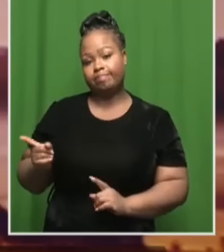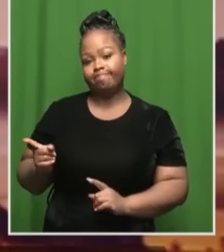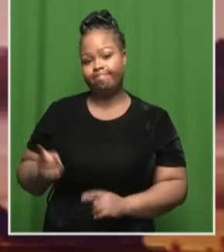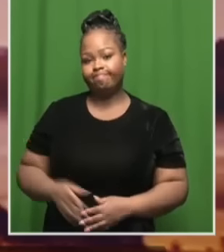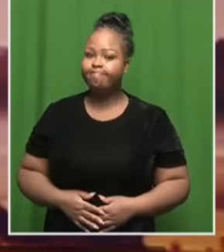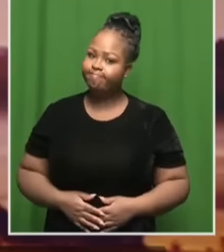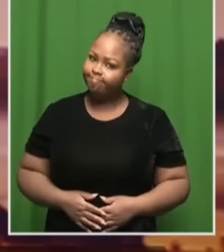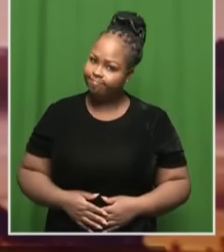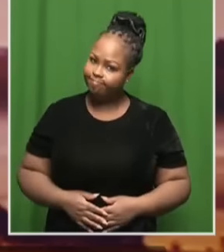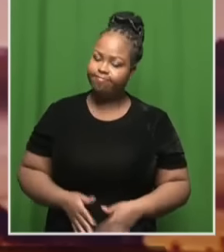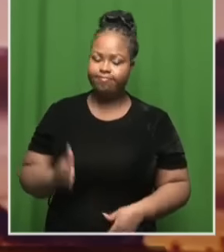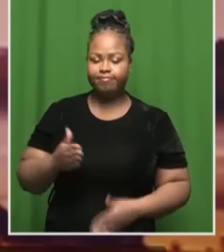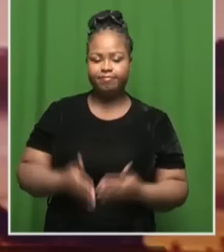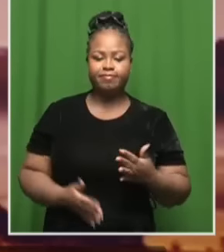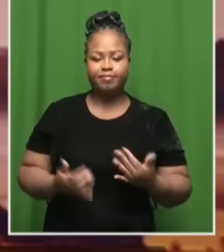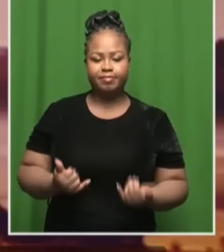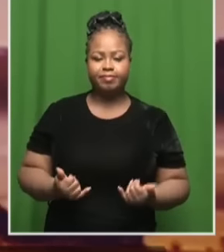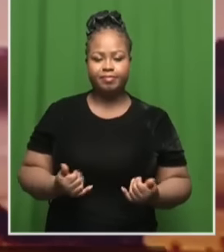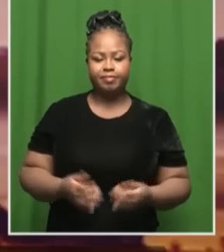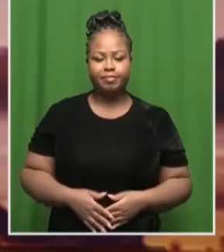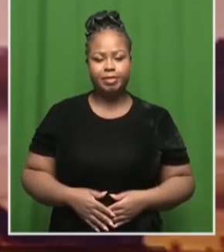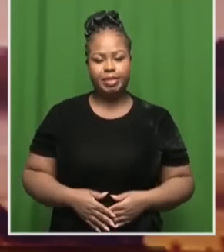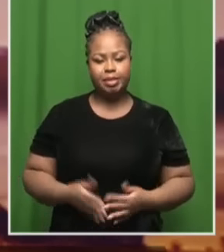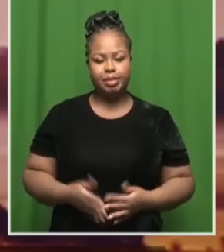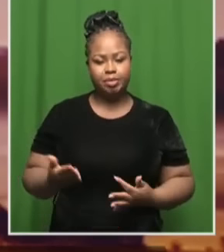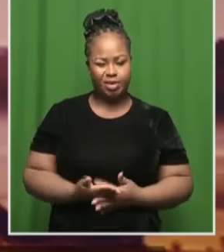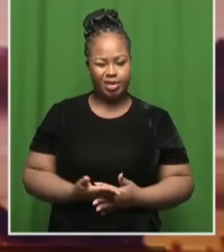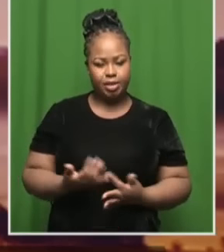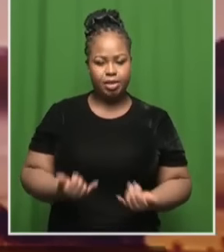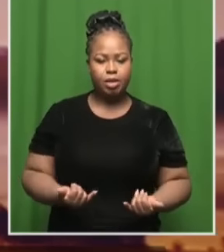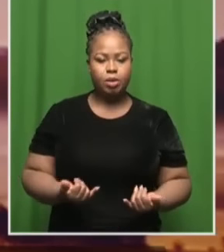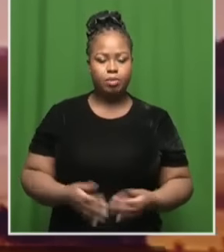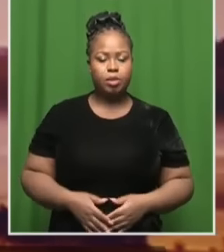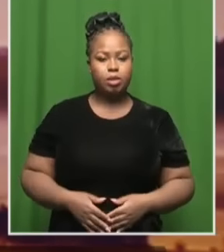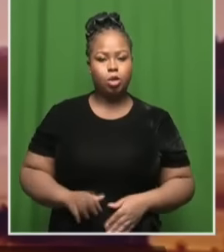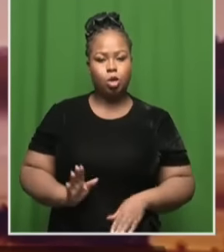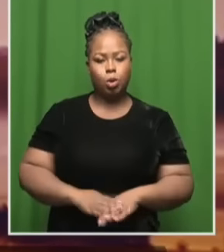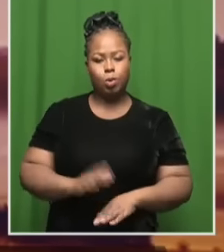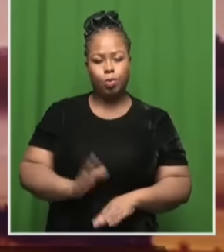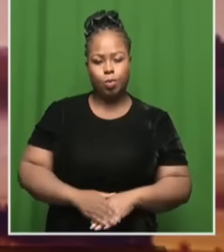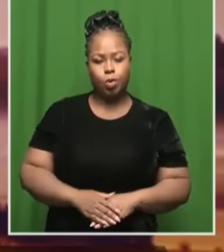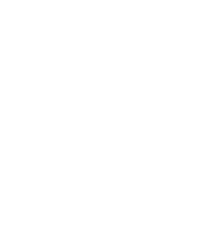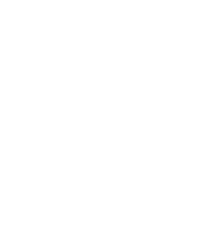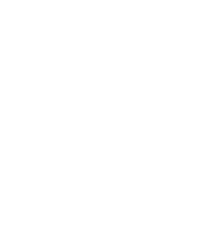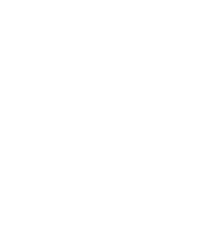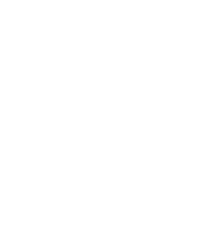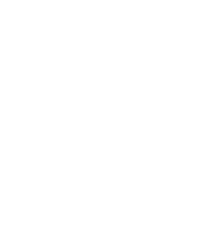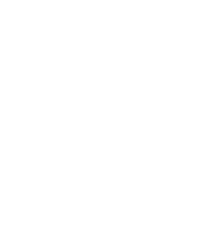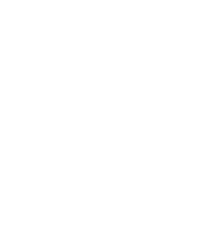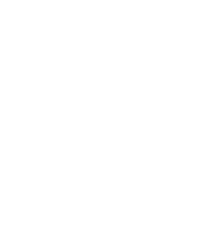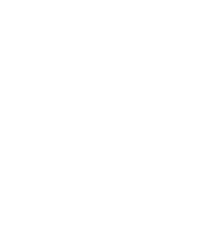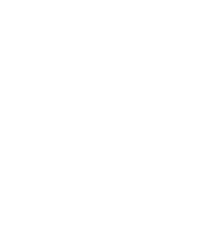upgraded. But that's where we'll leave that one, and we're going to take a quick break and a few more of your messages.